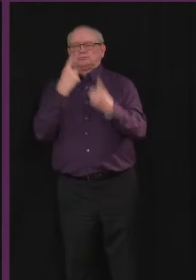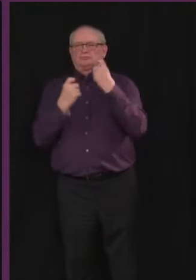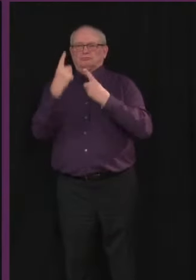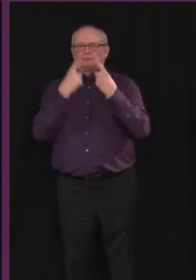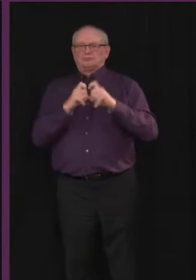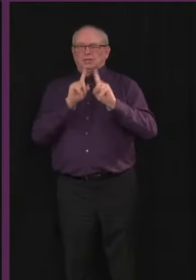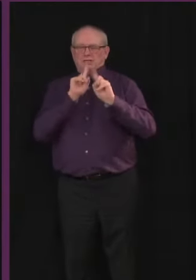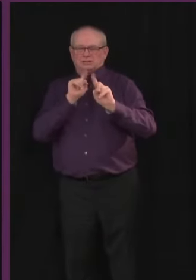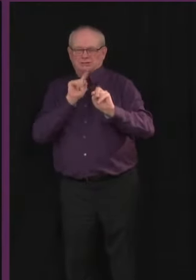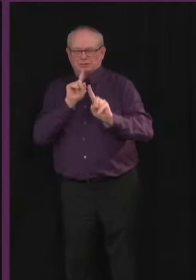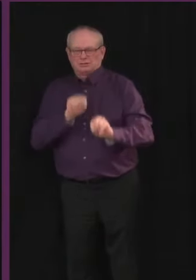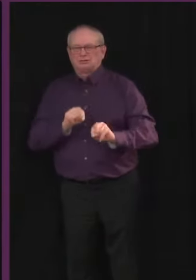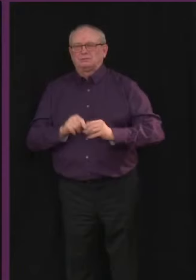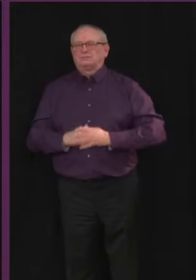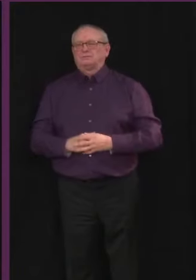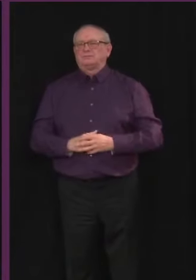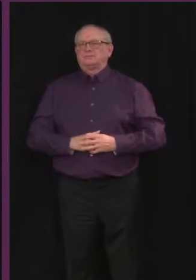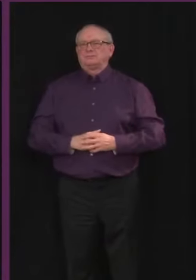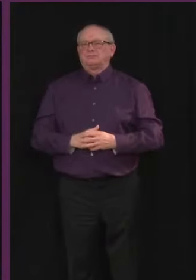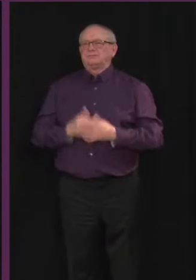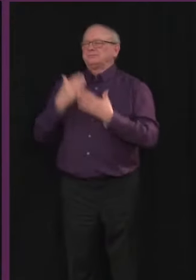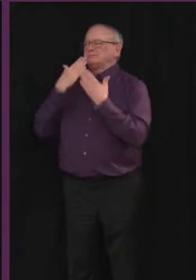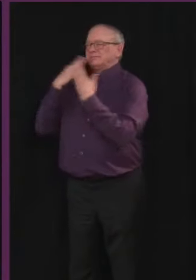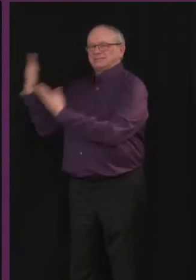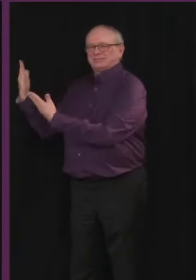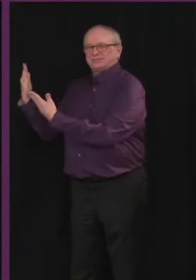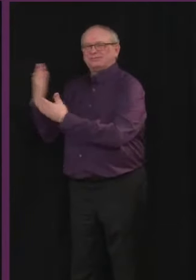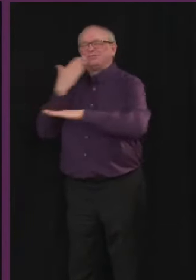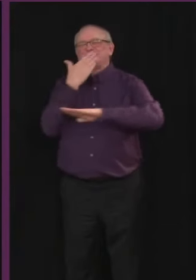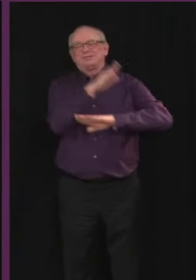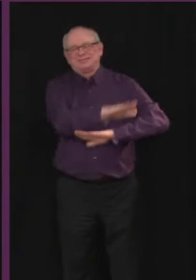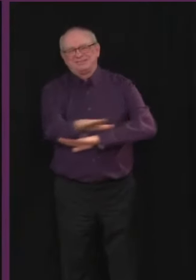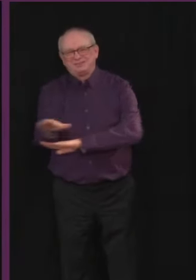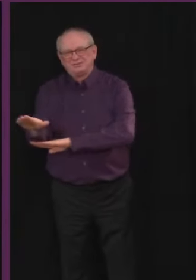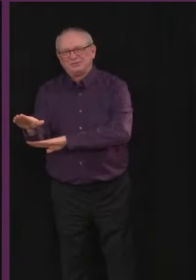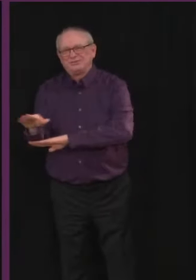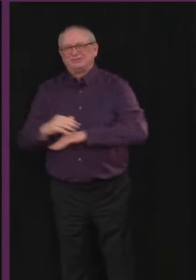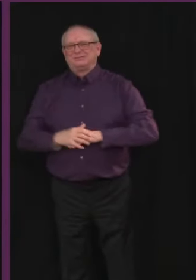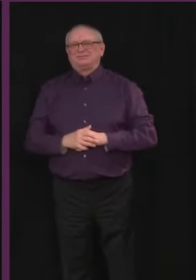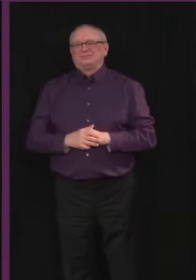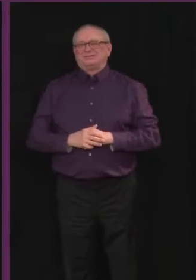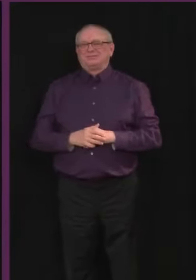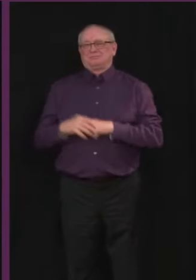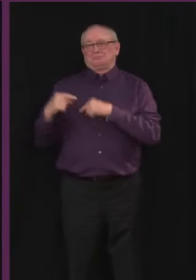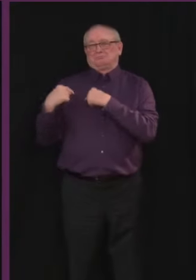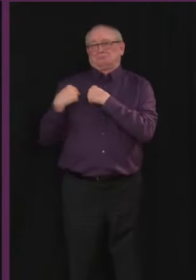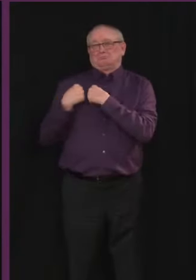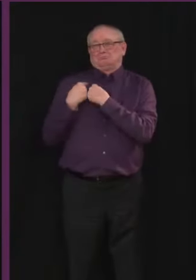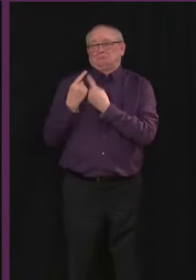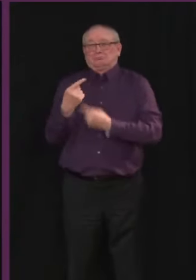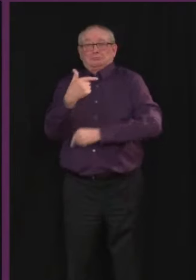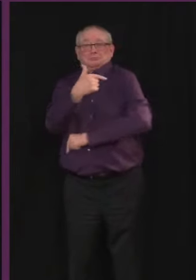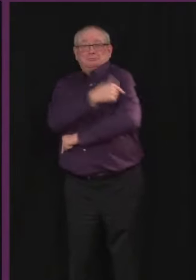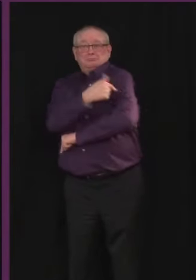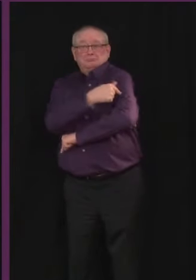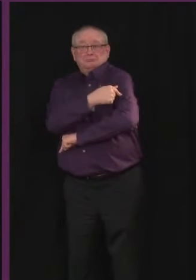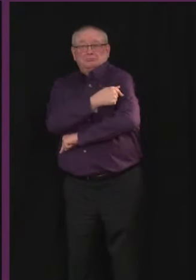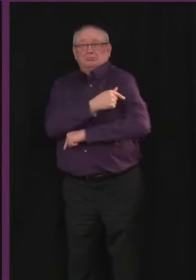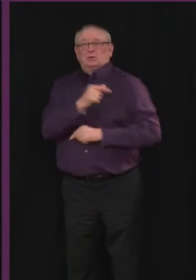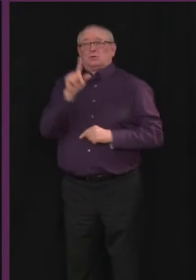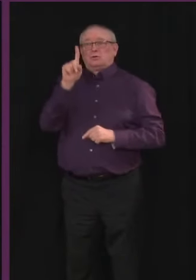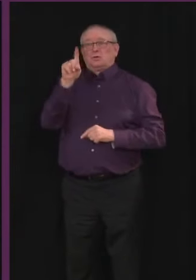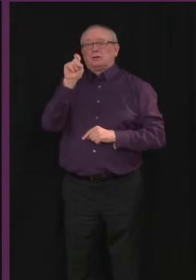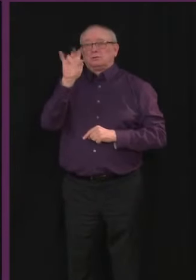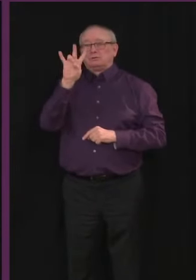everyone. We have now administered approximately 173,000 doses of vaccine across the province. More